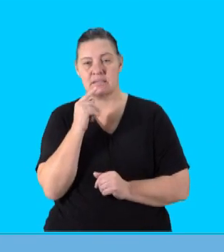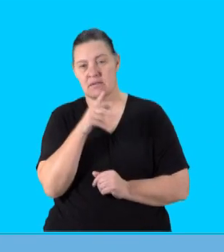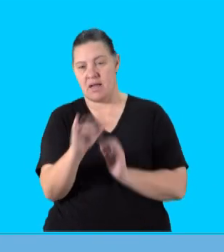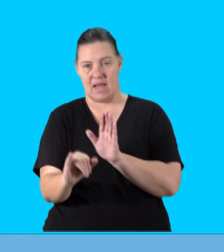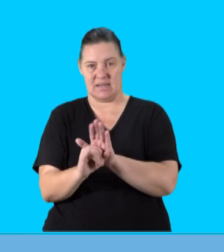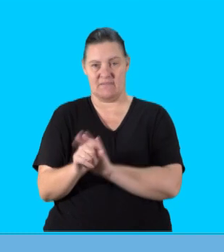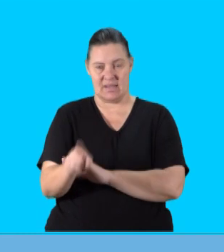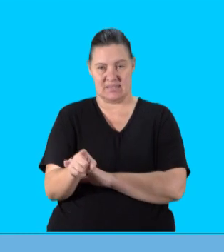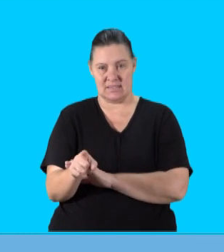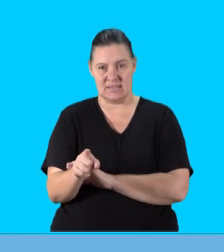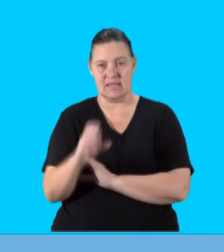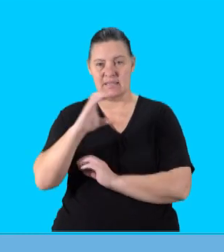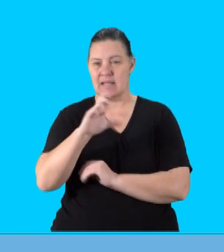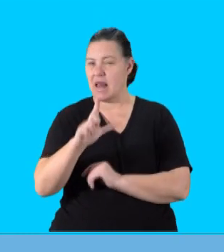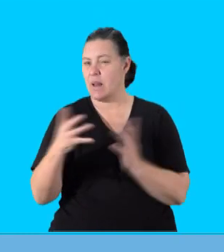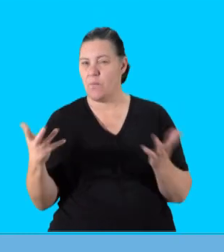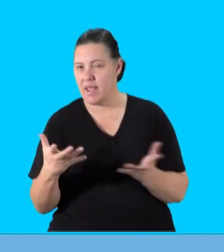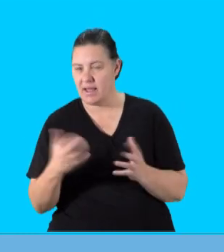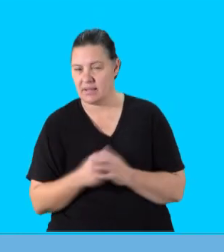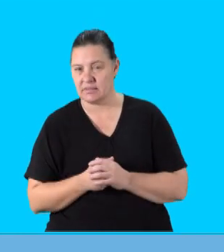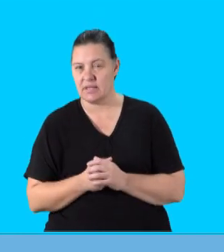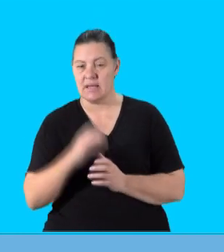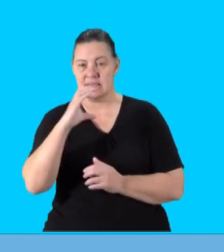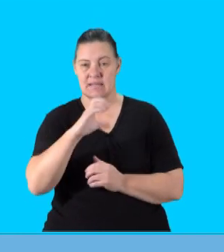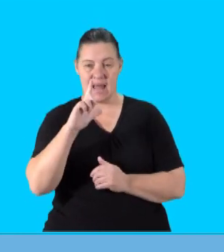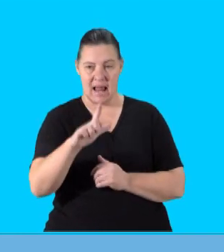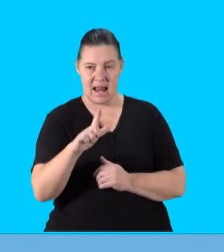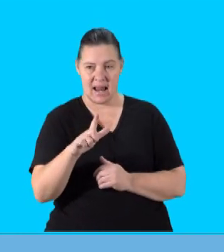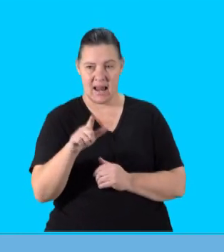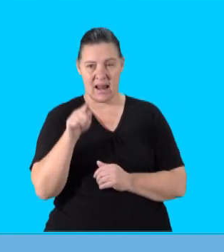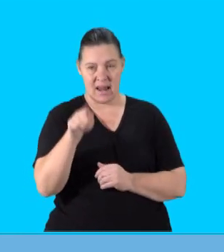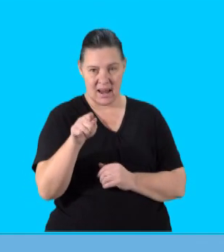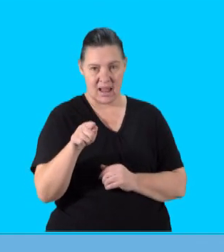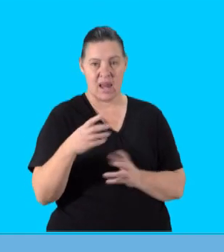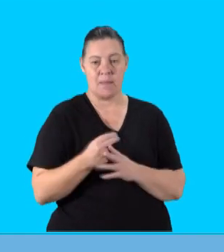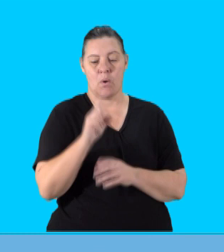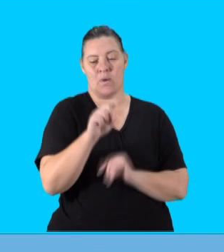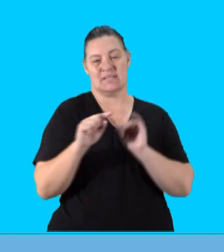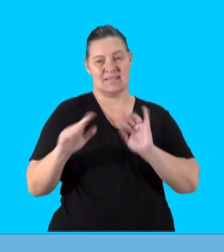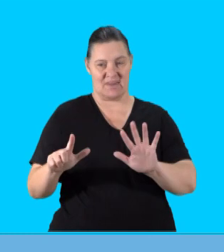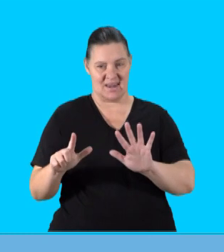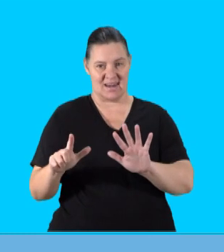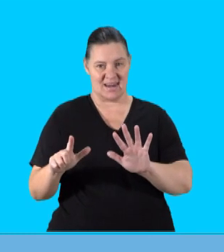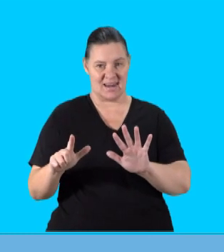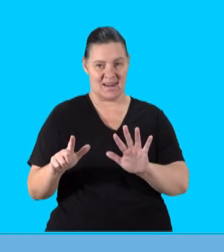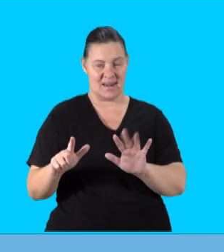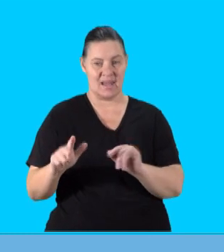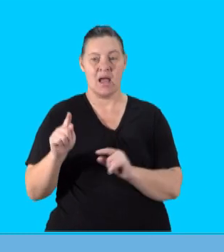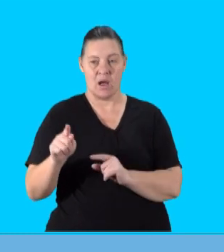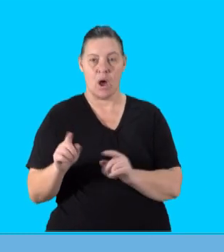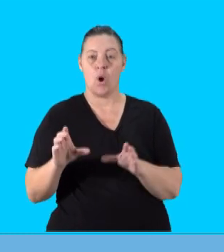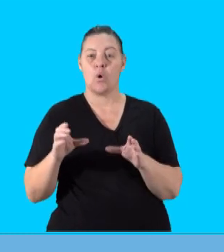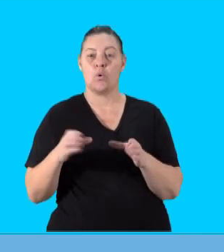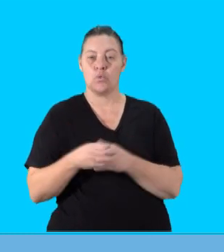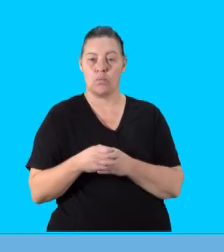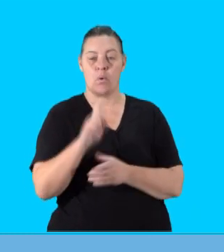to identify where we find Cl. So we know that Cl is here, atomic number 17. So, and we know